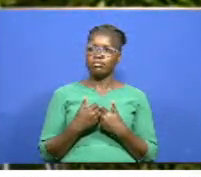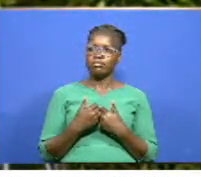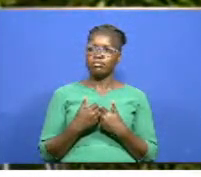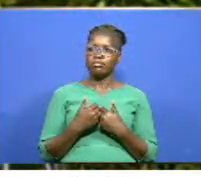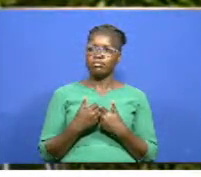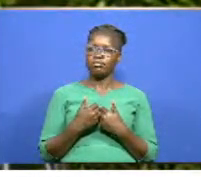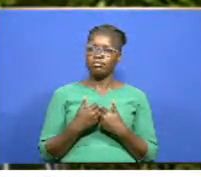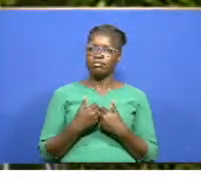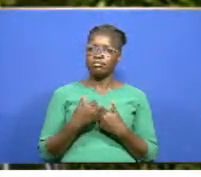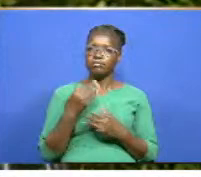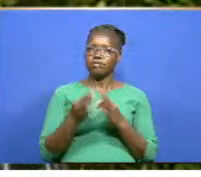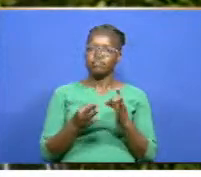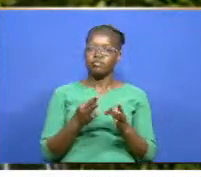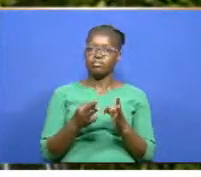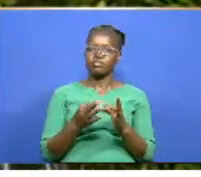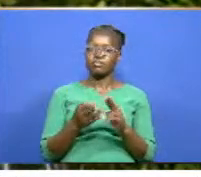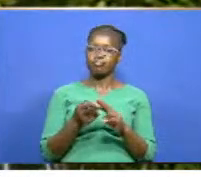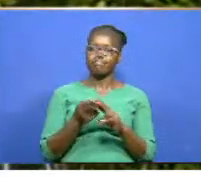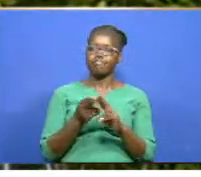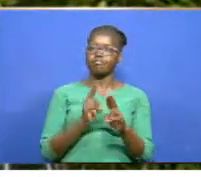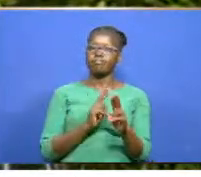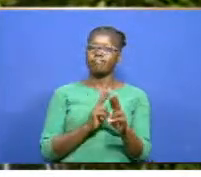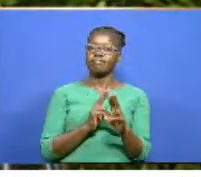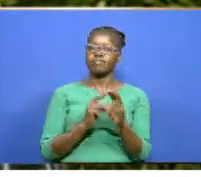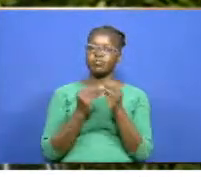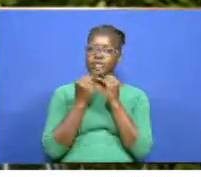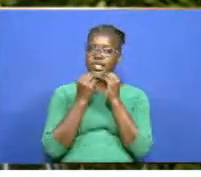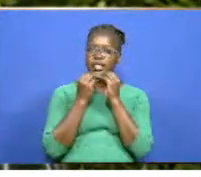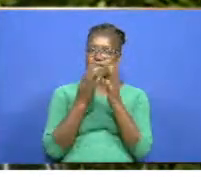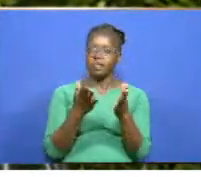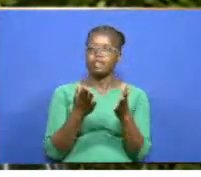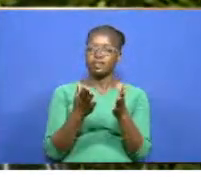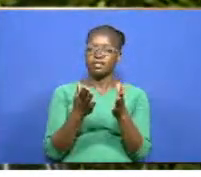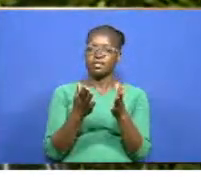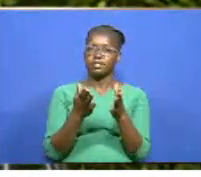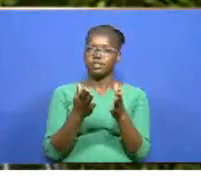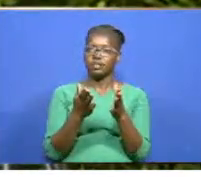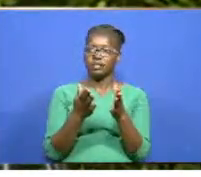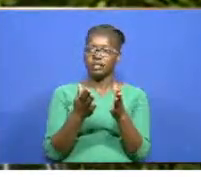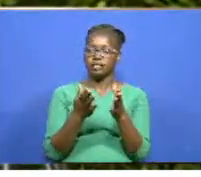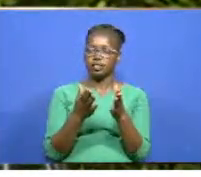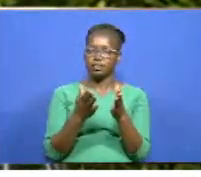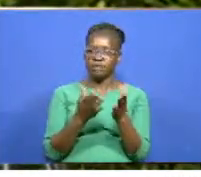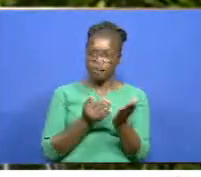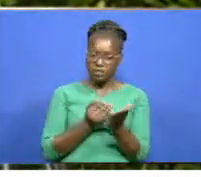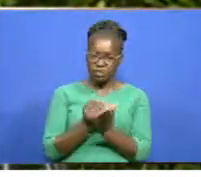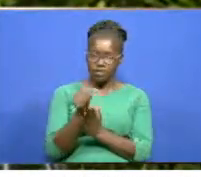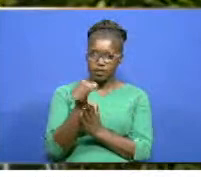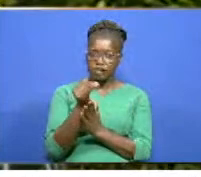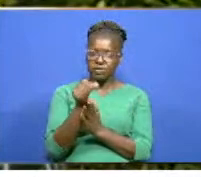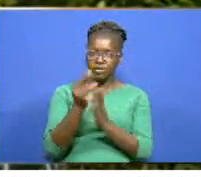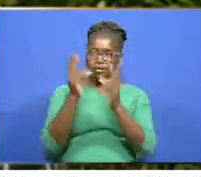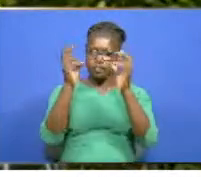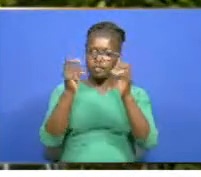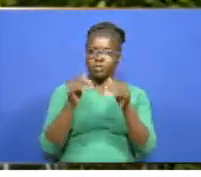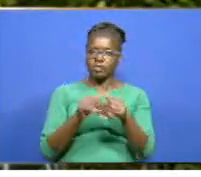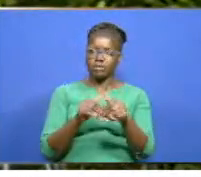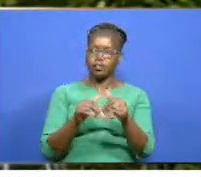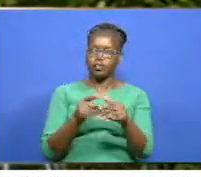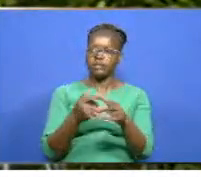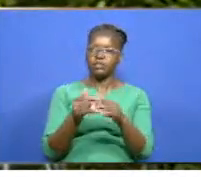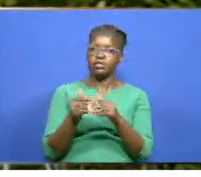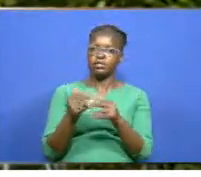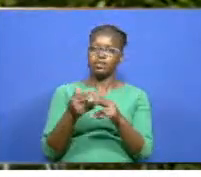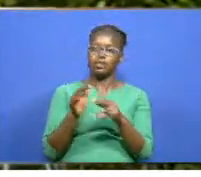if they do not back out and follow the issues of integrity, we are going to forward their